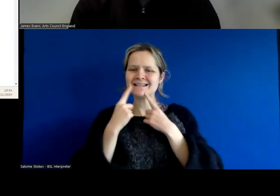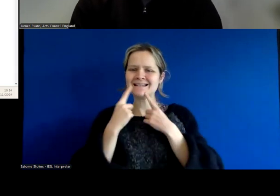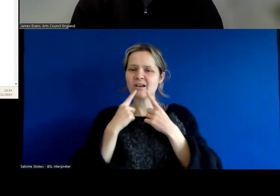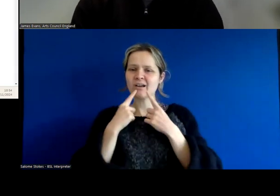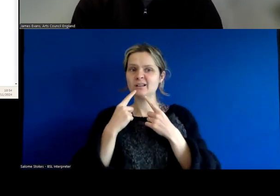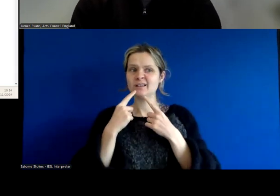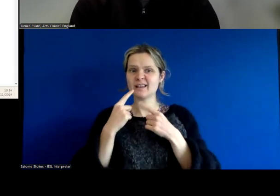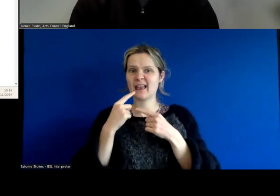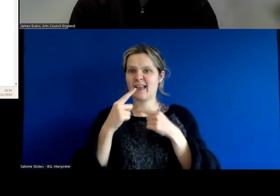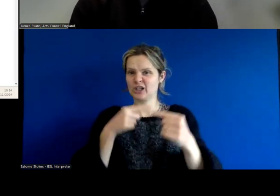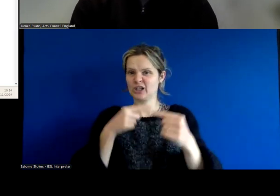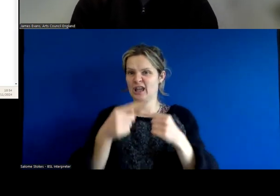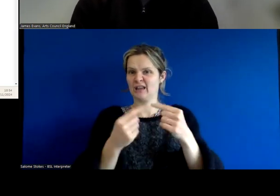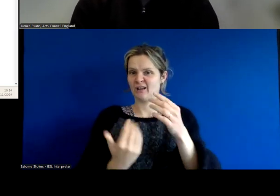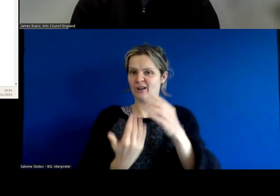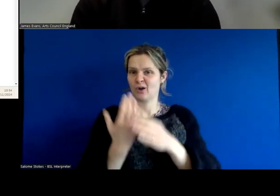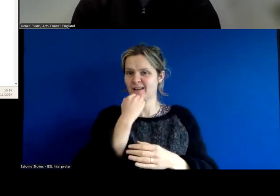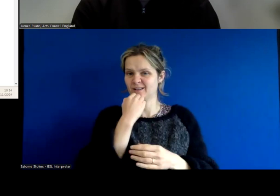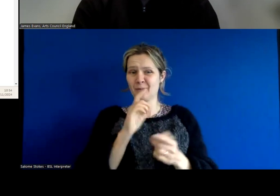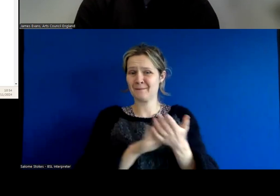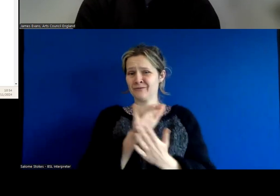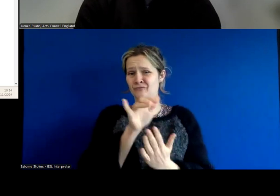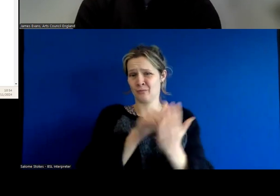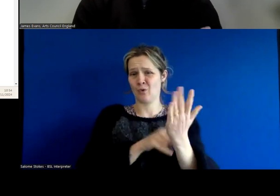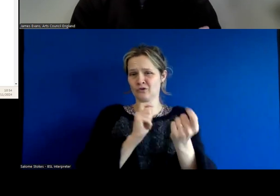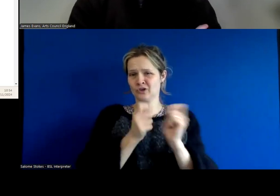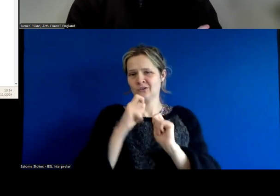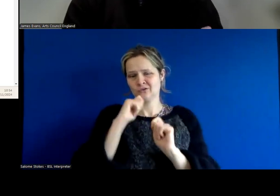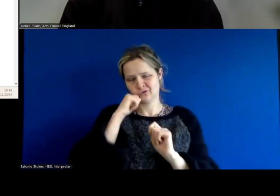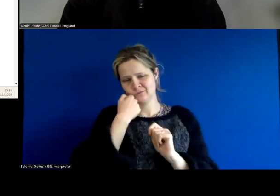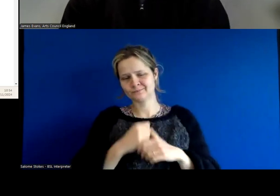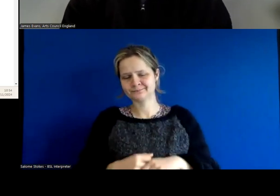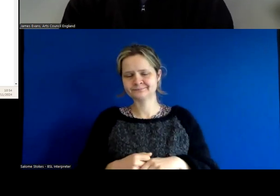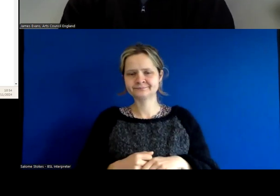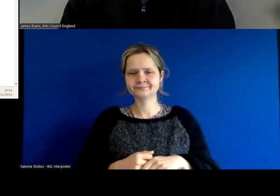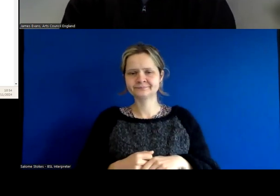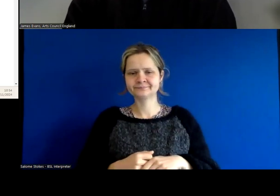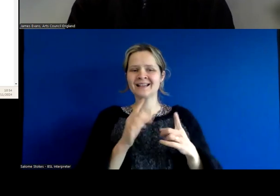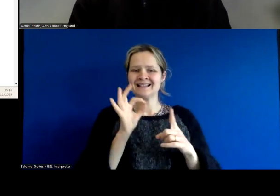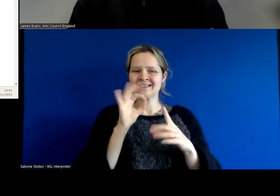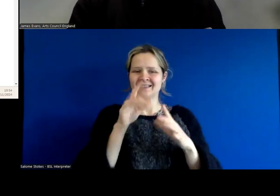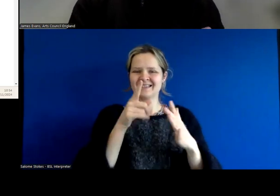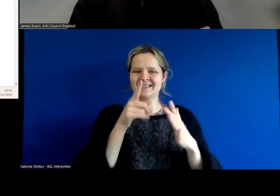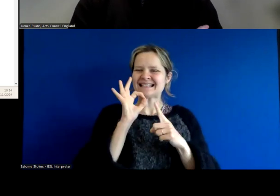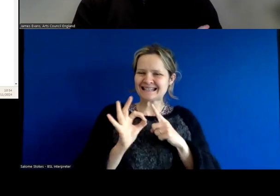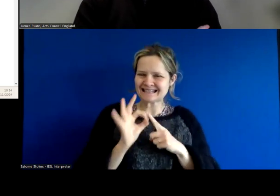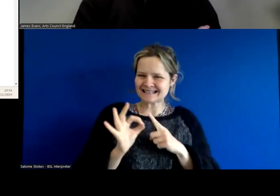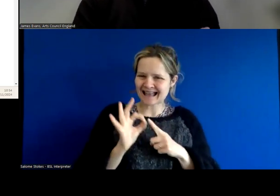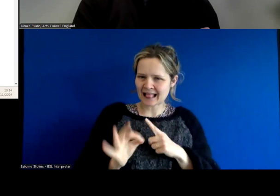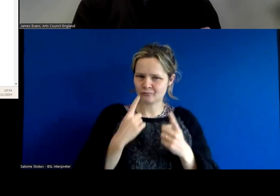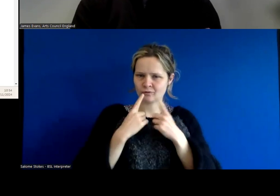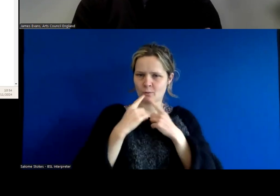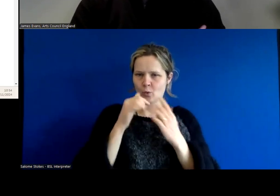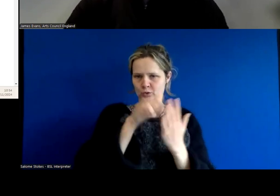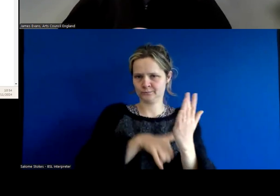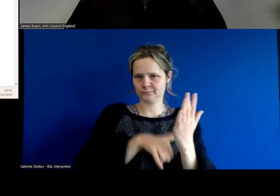so they will change. So this is the detailed report. So what you'll find in this report is